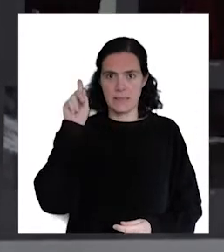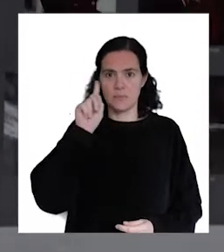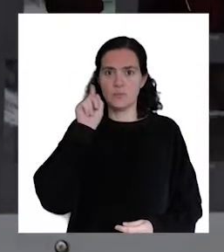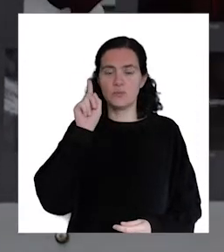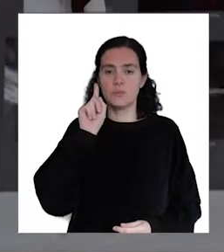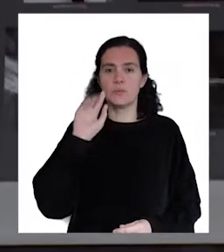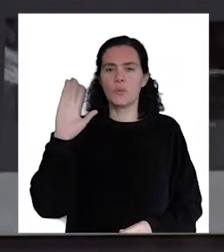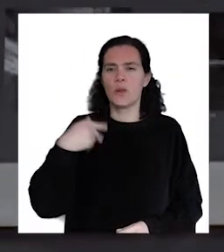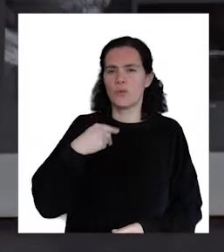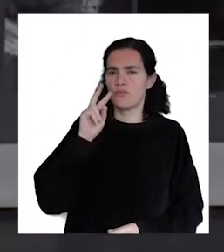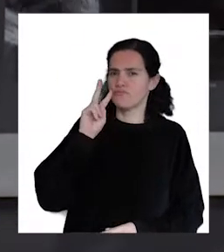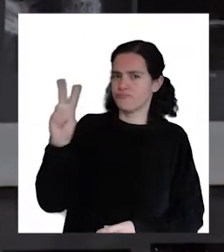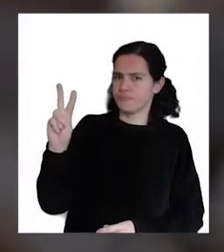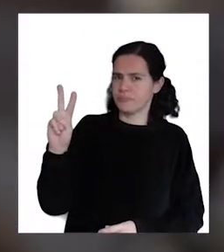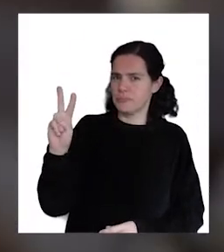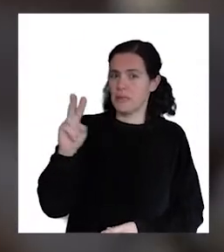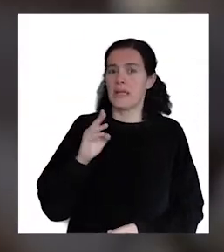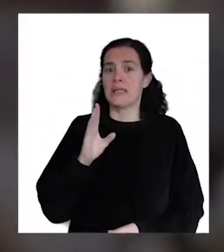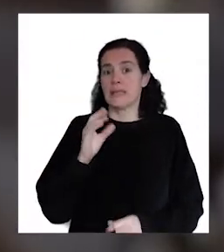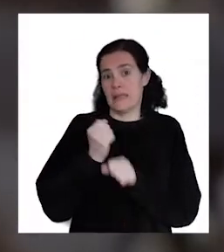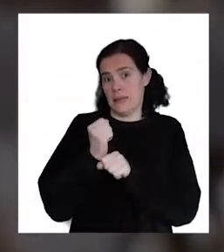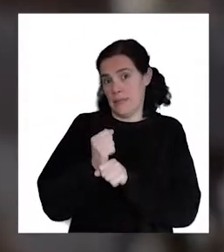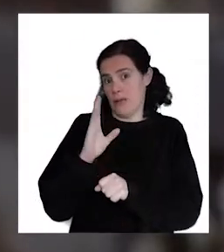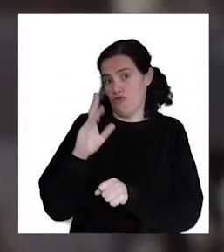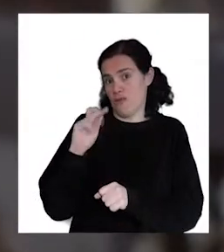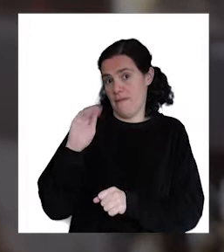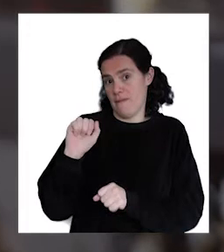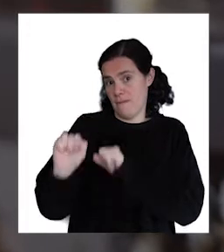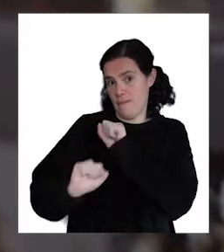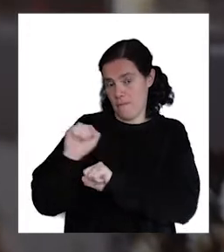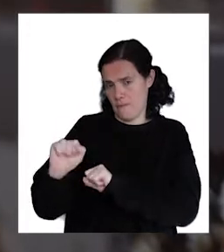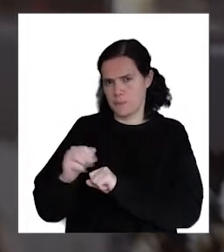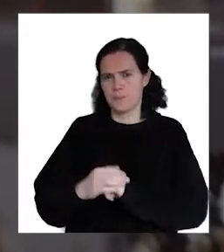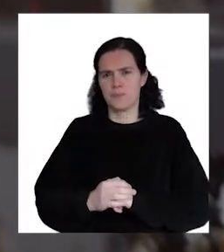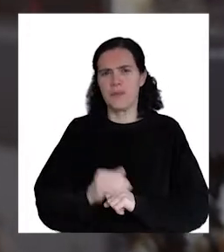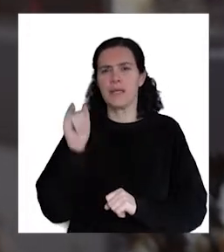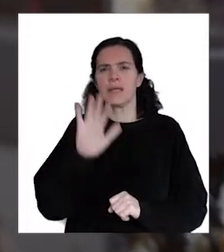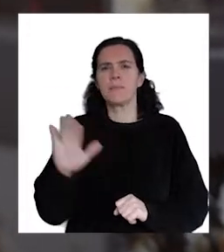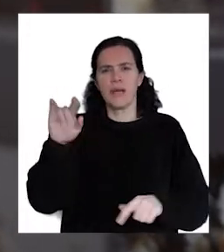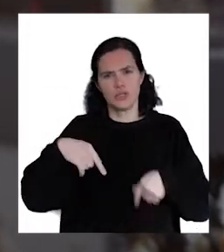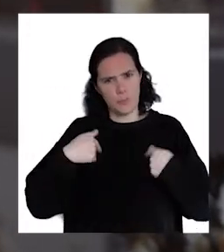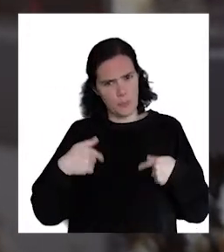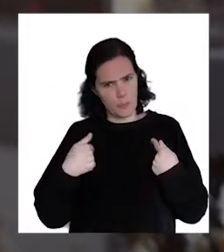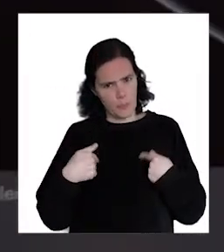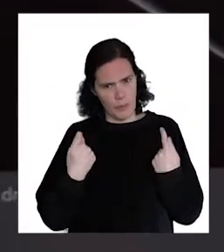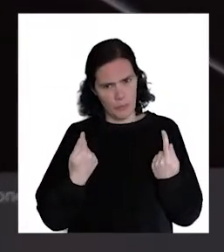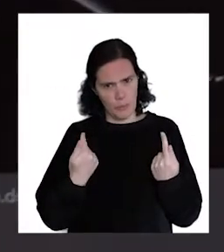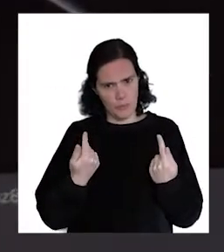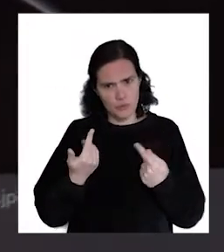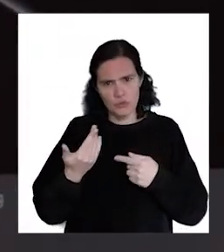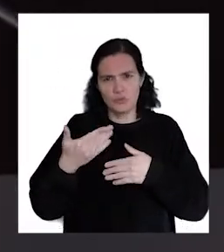very important when we look at Arthur Jafa's work are the images themselves,